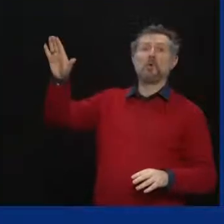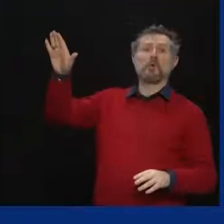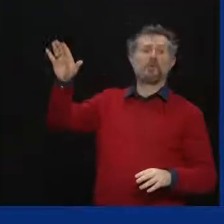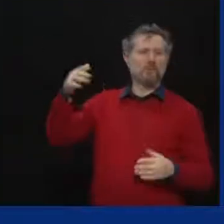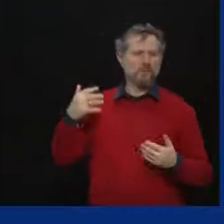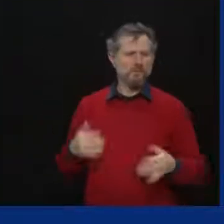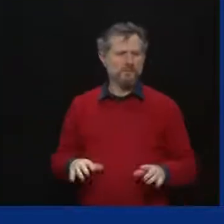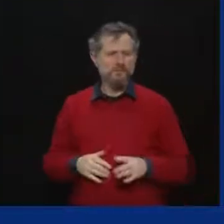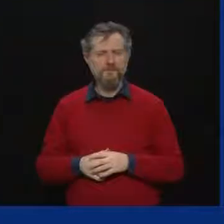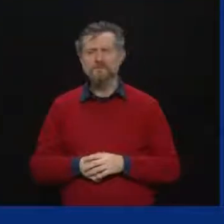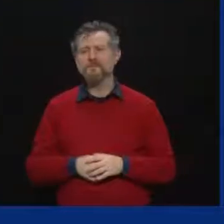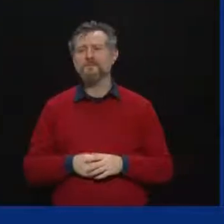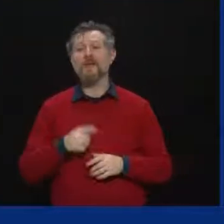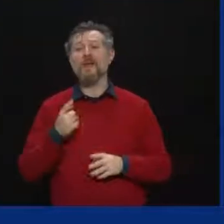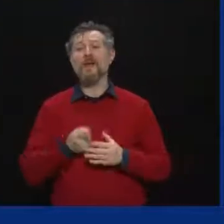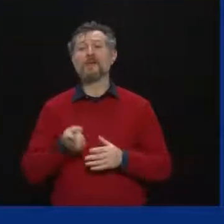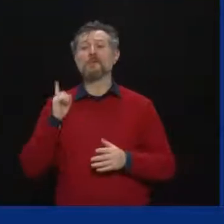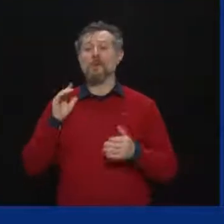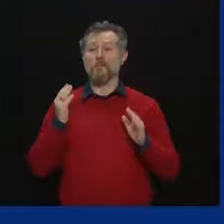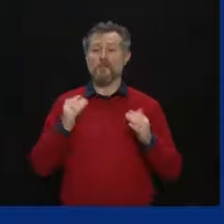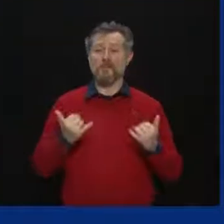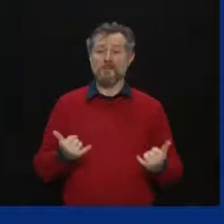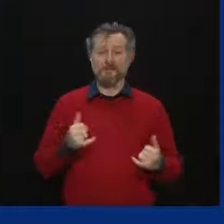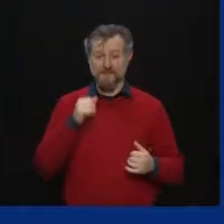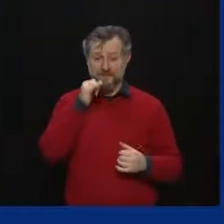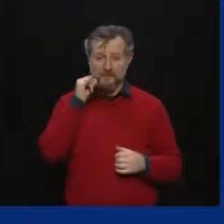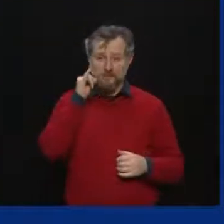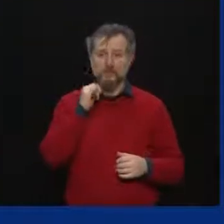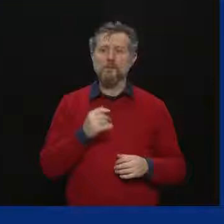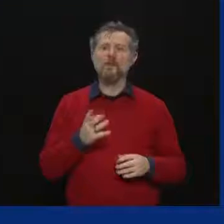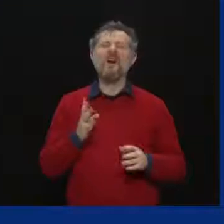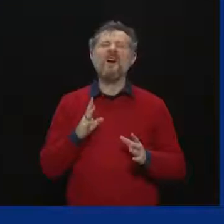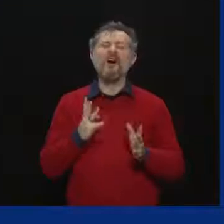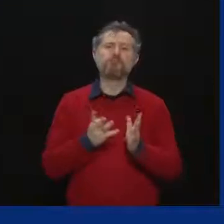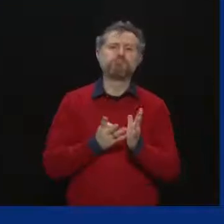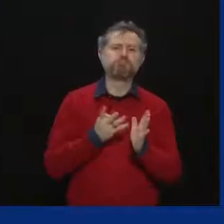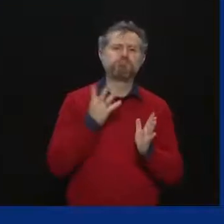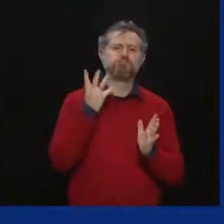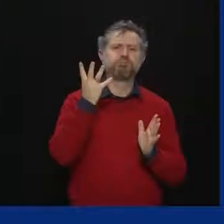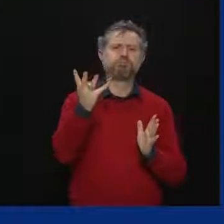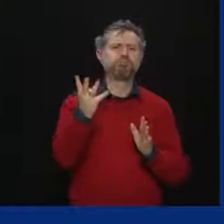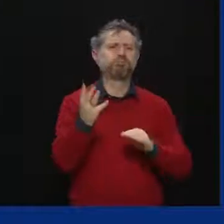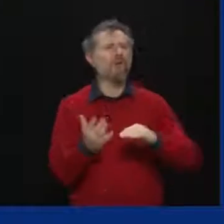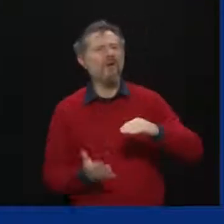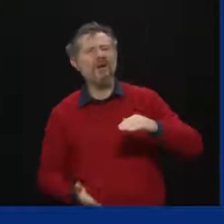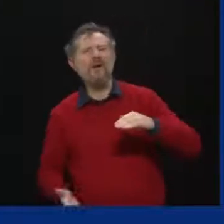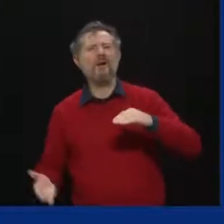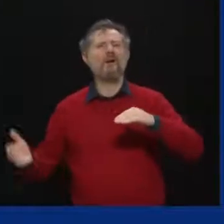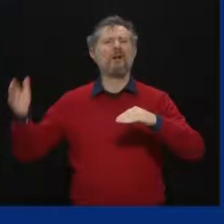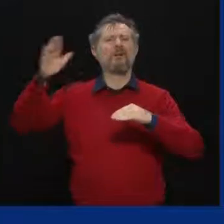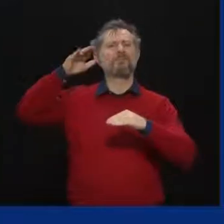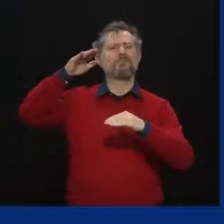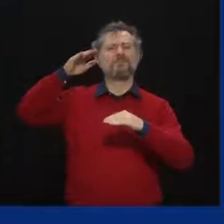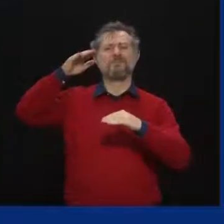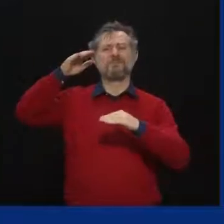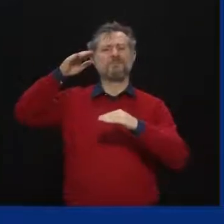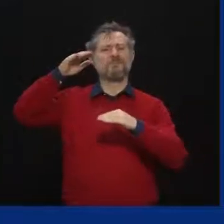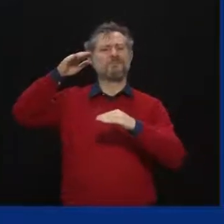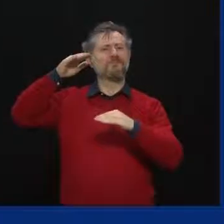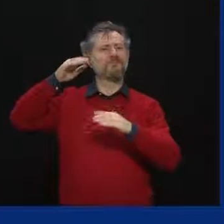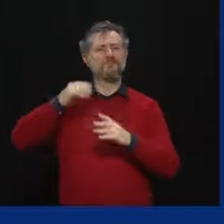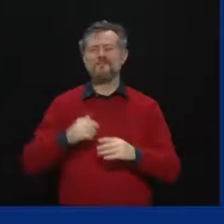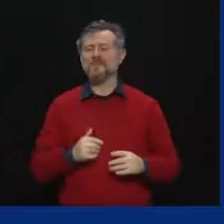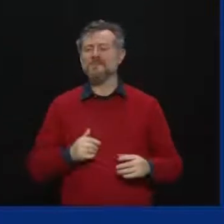cases from last week. We had about 6,000 on last Sunday to 23,000 this Monday. So that is